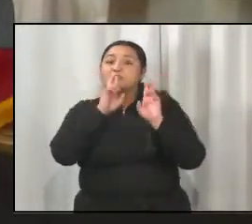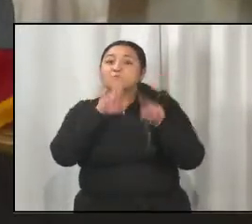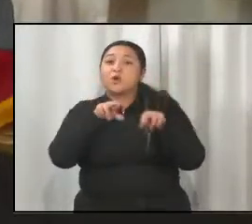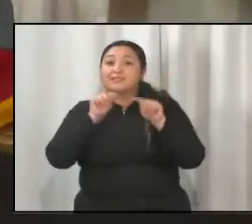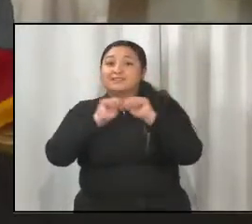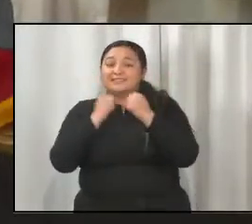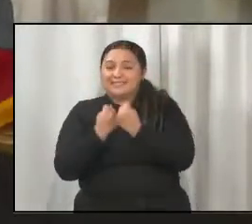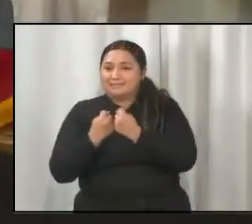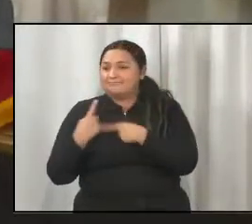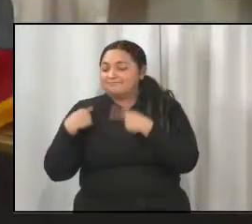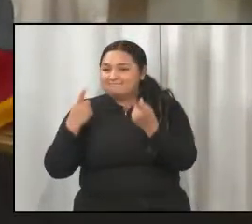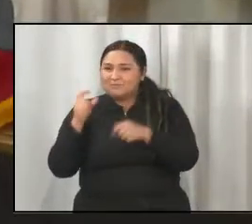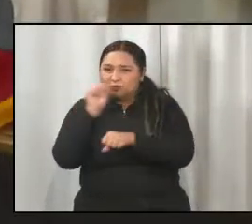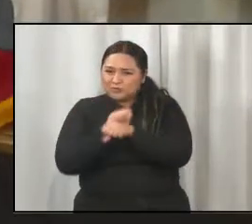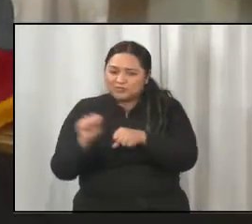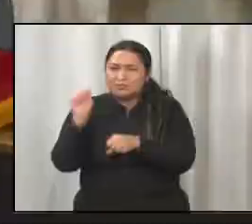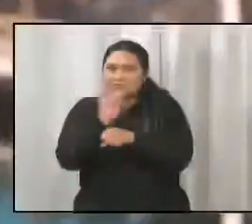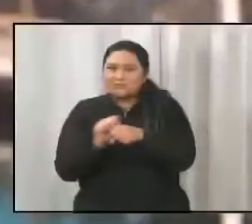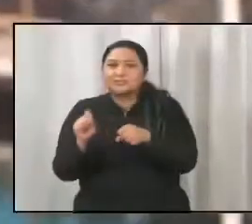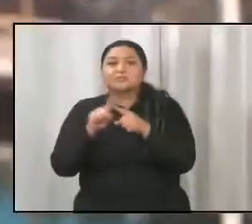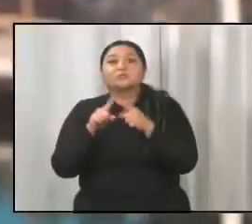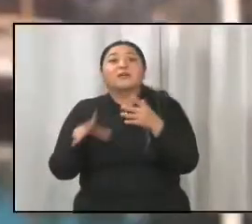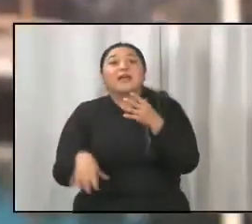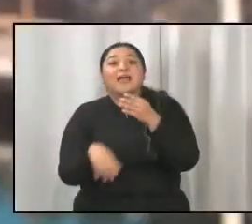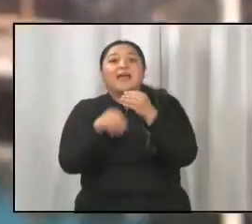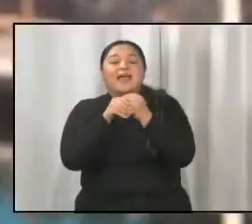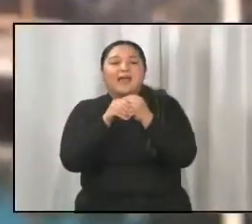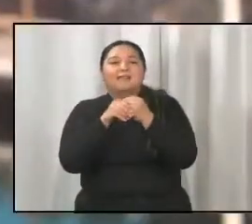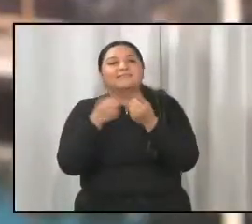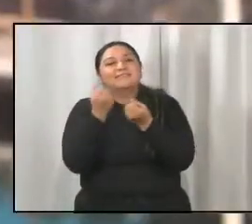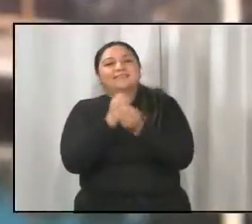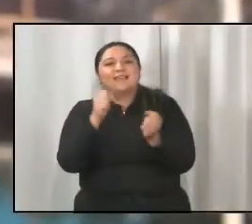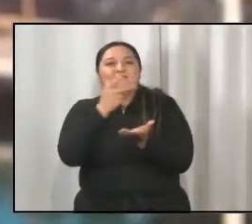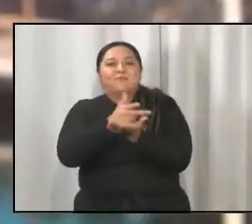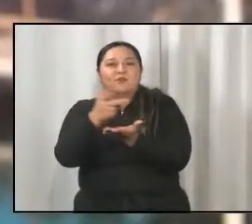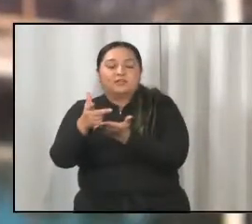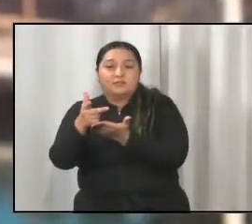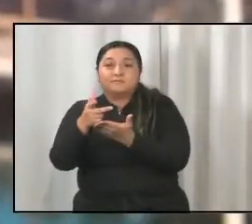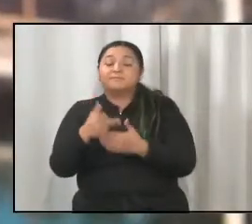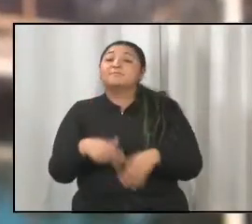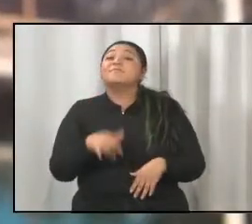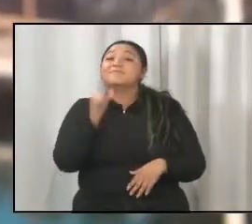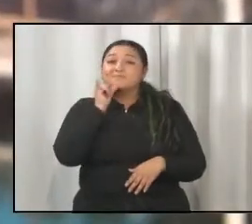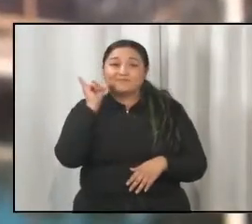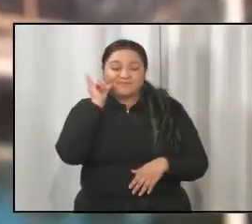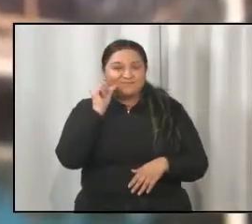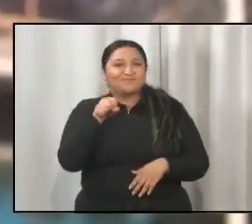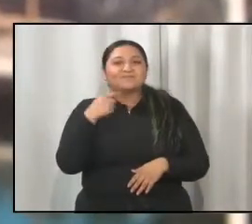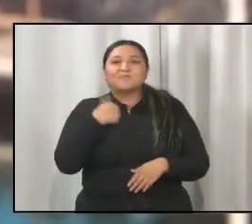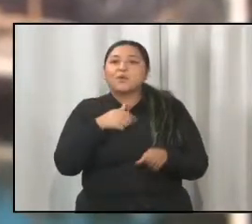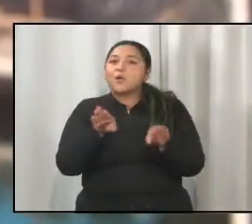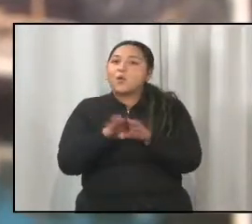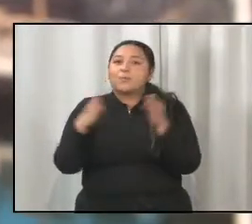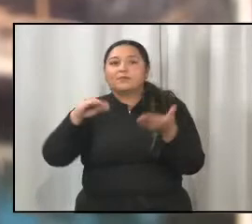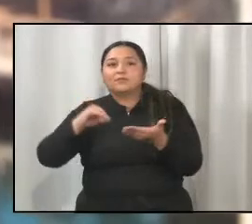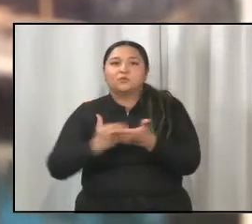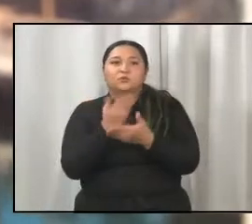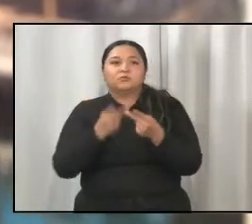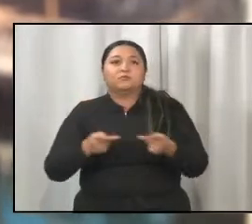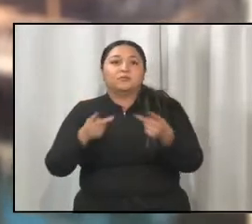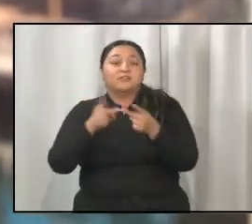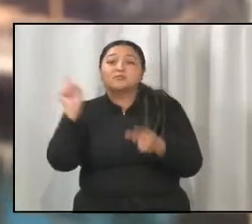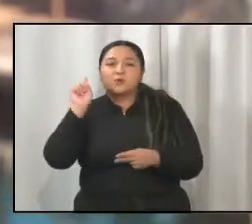months to expand our safe parking program. And yesterday we were pleased to open a second location at a site on